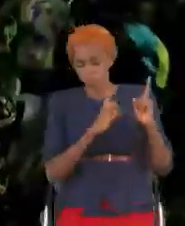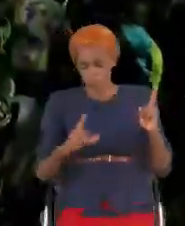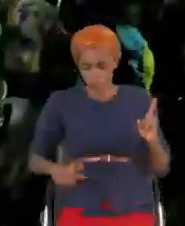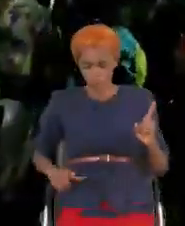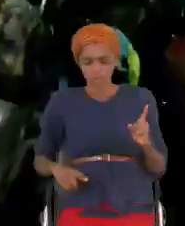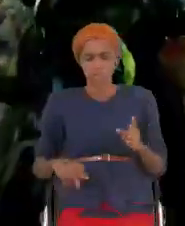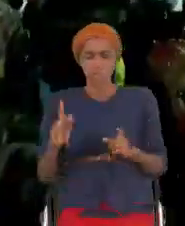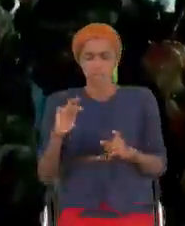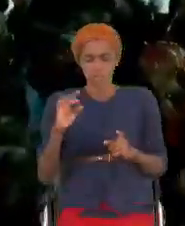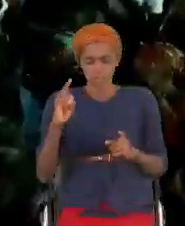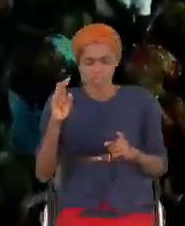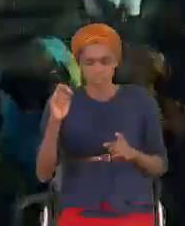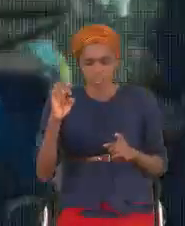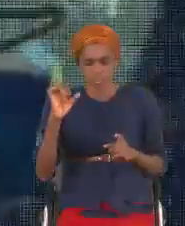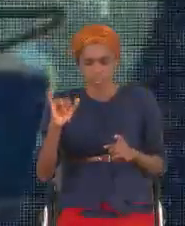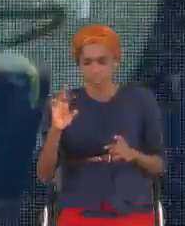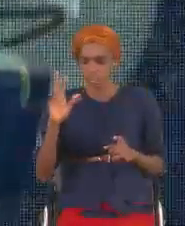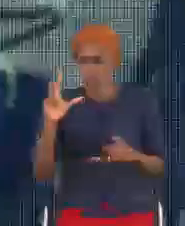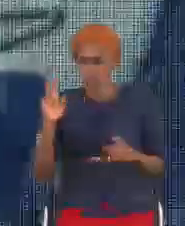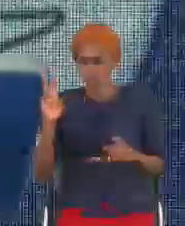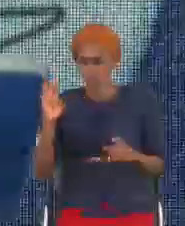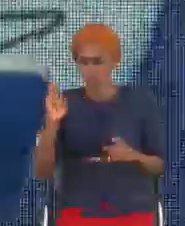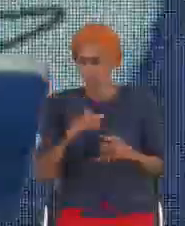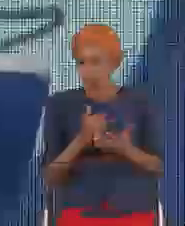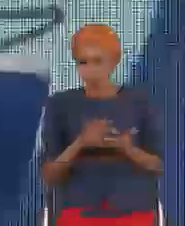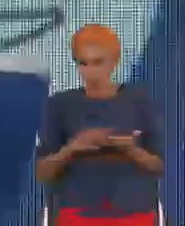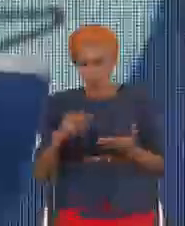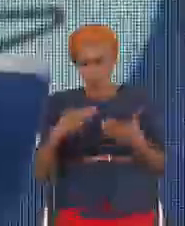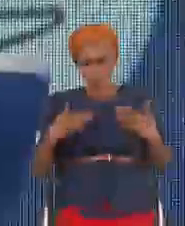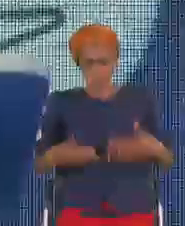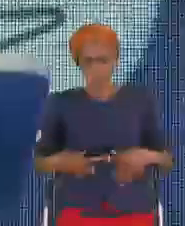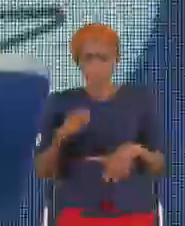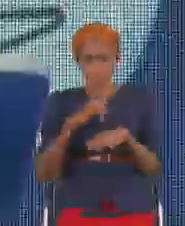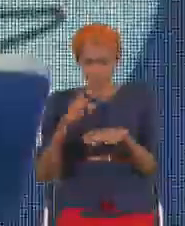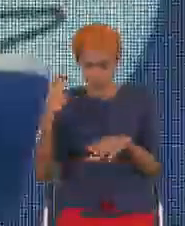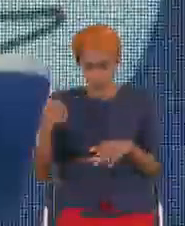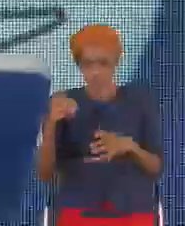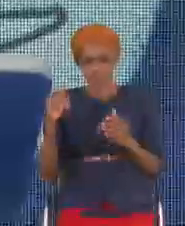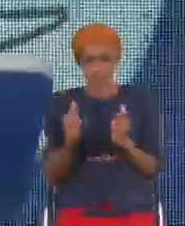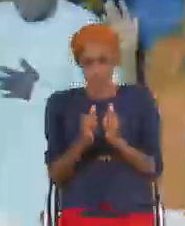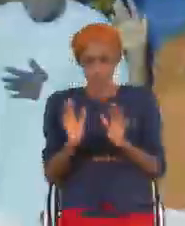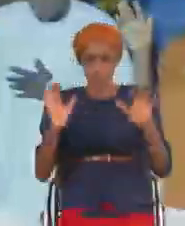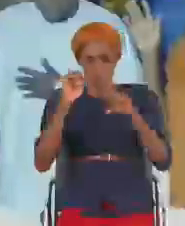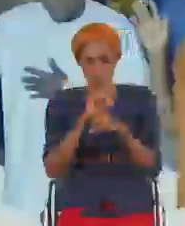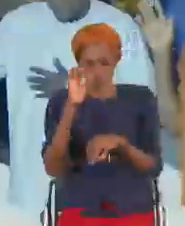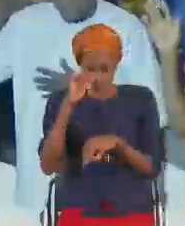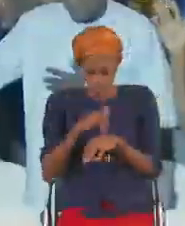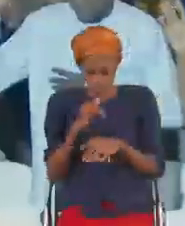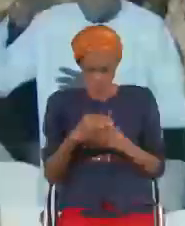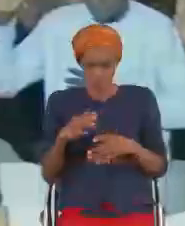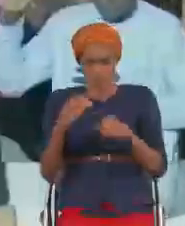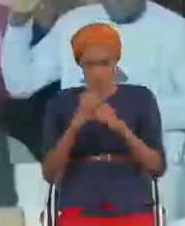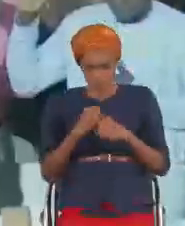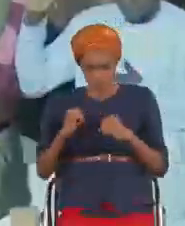kidney, liver, any part of the body, touch them with a miracle touch. Receive